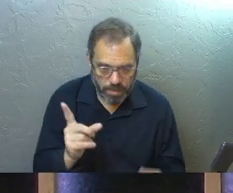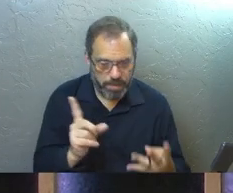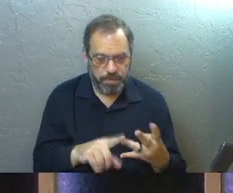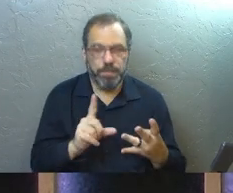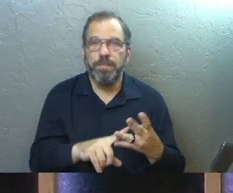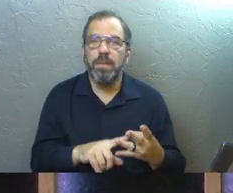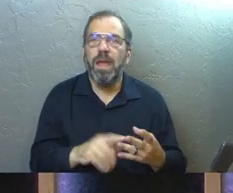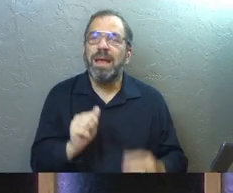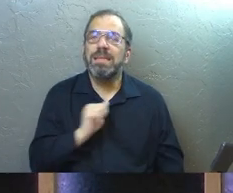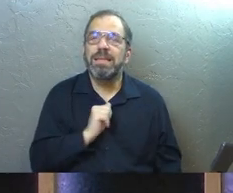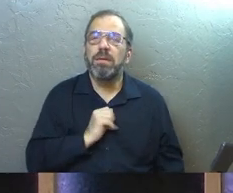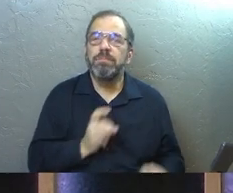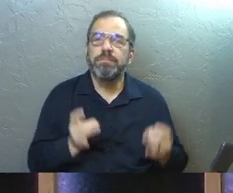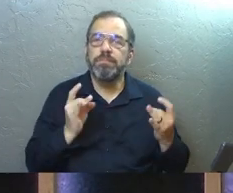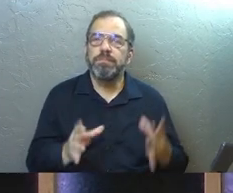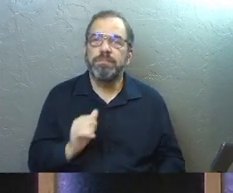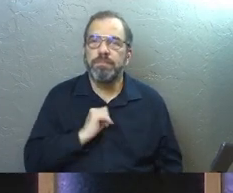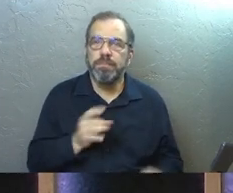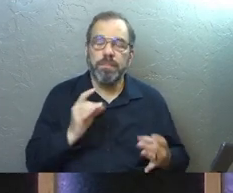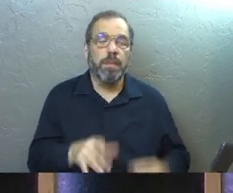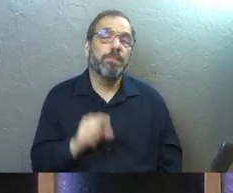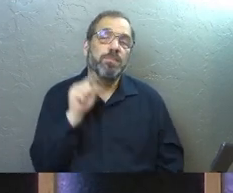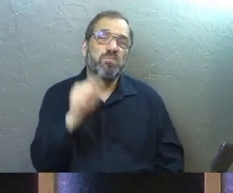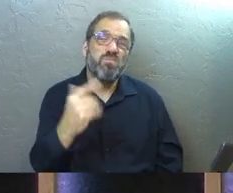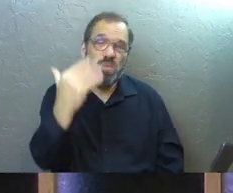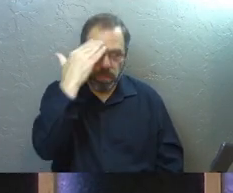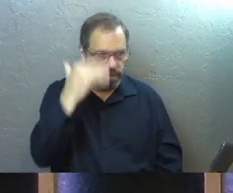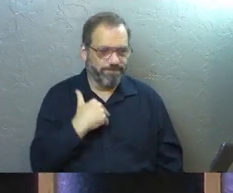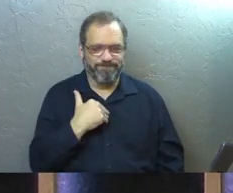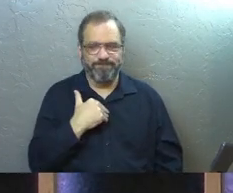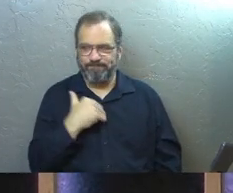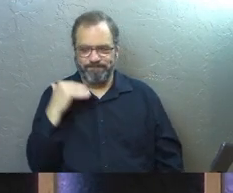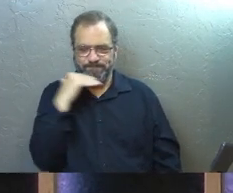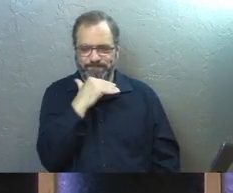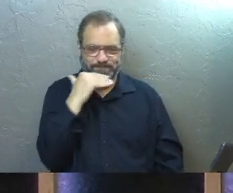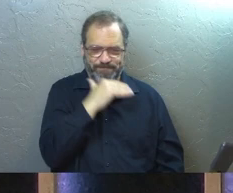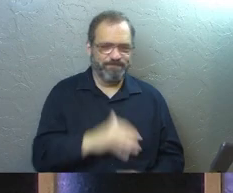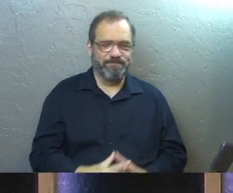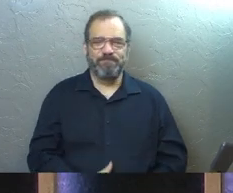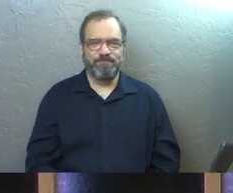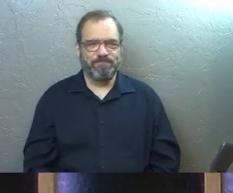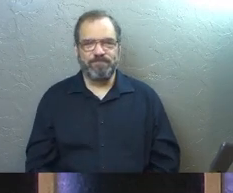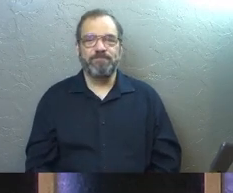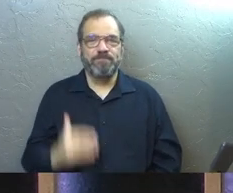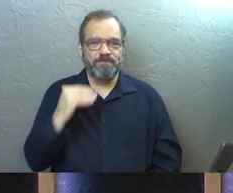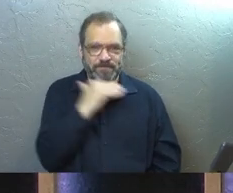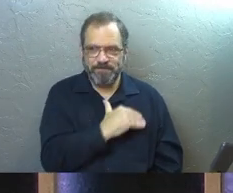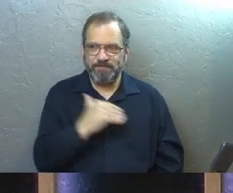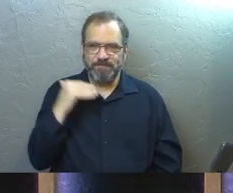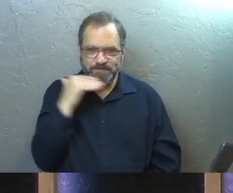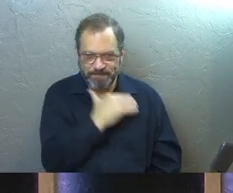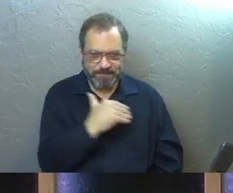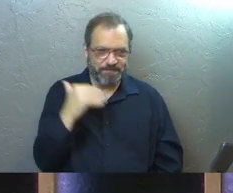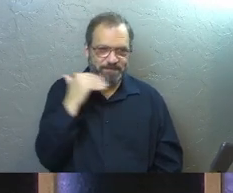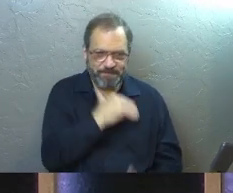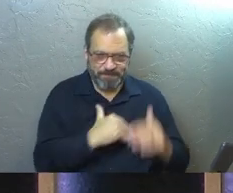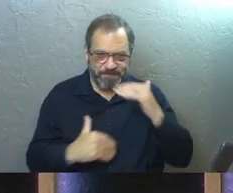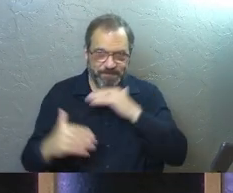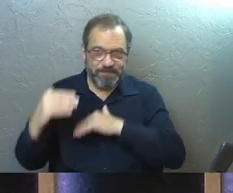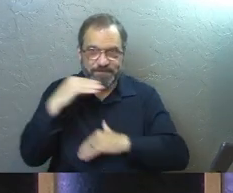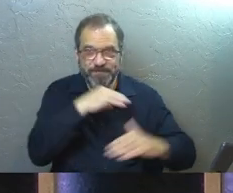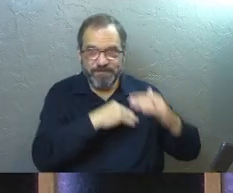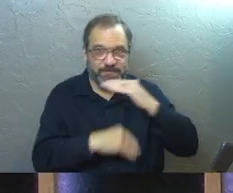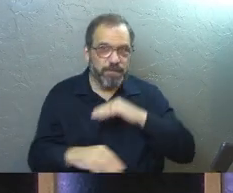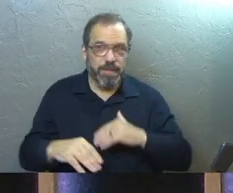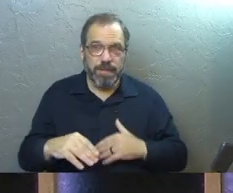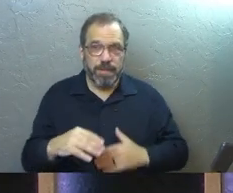is self-hatred. When you know that you're lying and you're doing it a lot, you know that